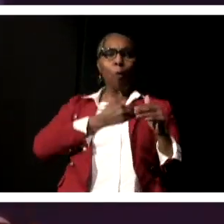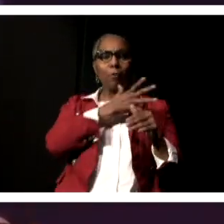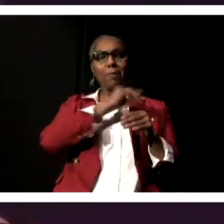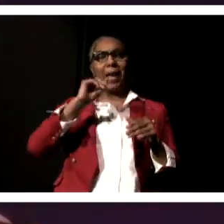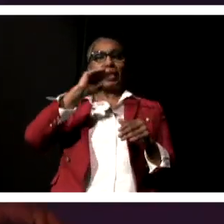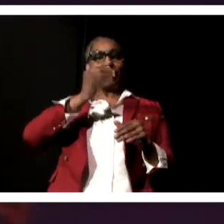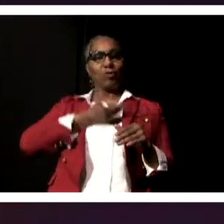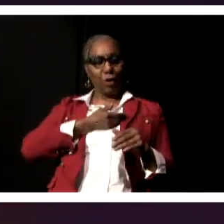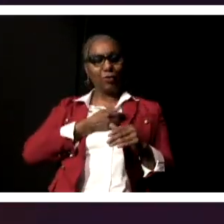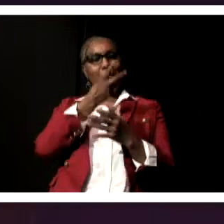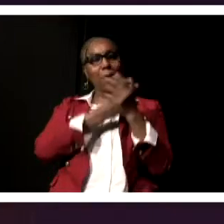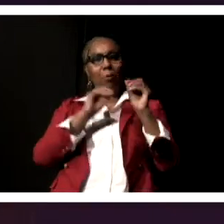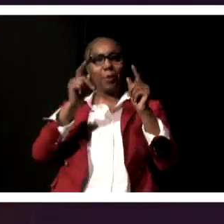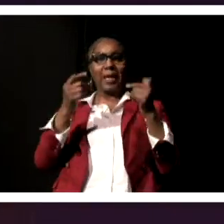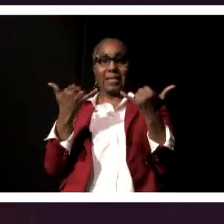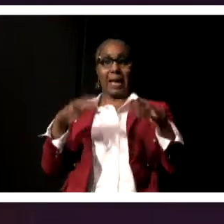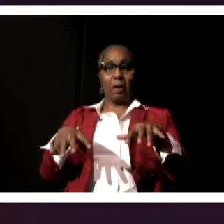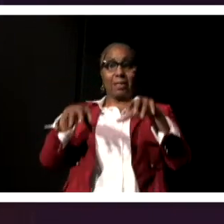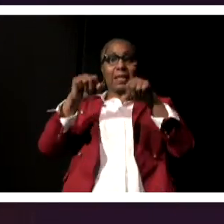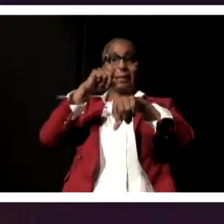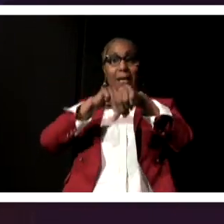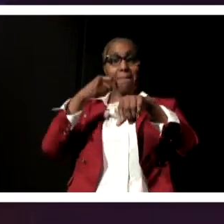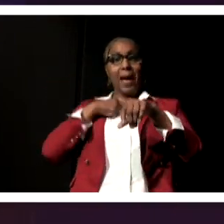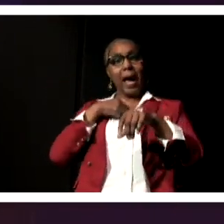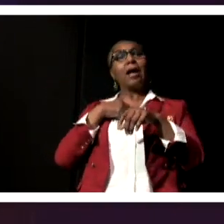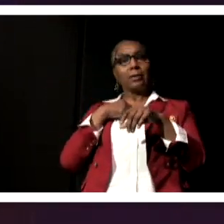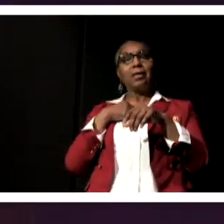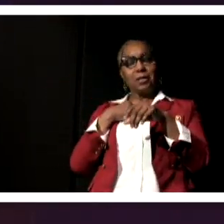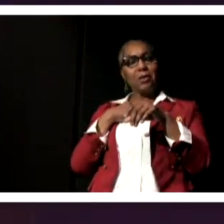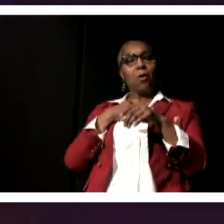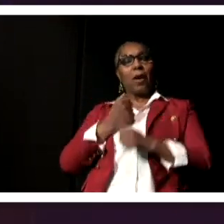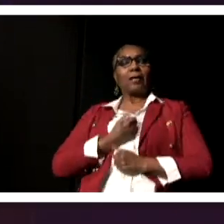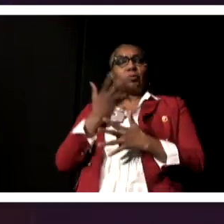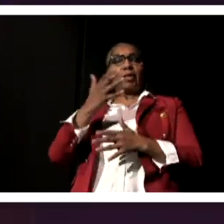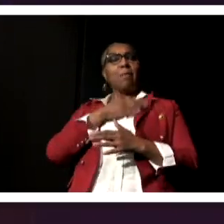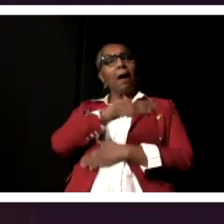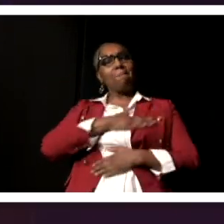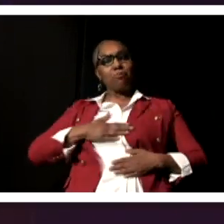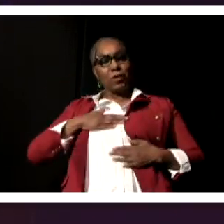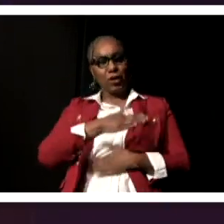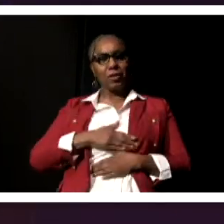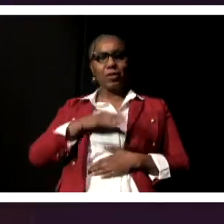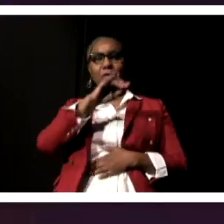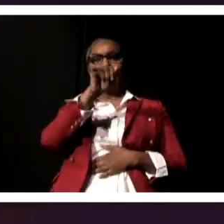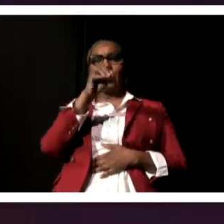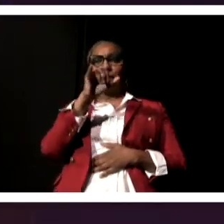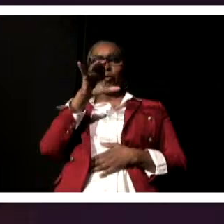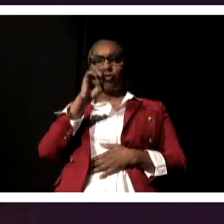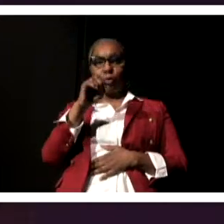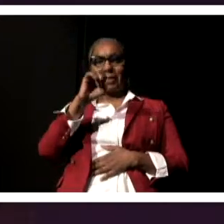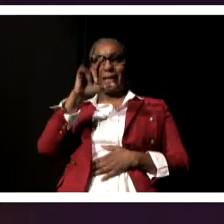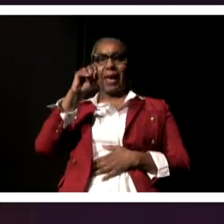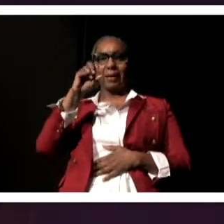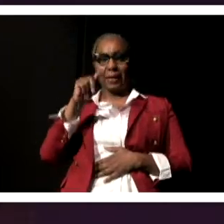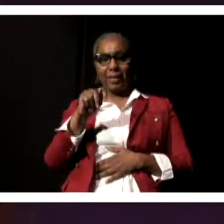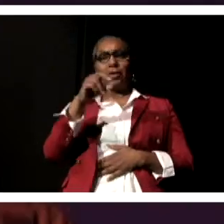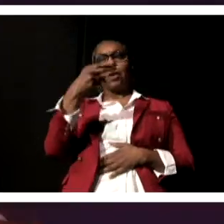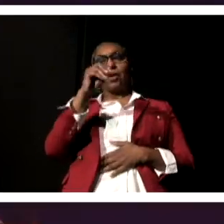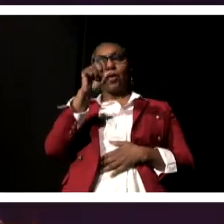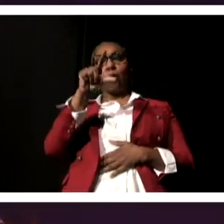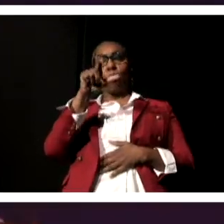introduction. I want to take this time to share my appreciation to Senator Joyce Elliott, Jay Cheshire, Gabe Holstrom,